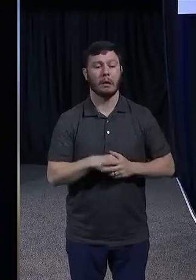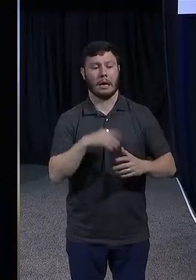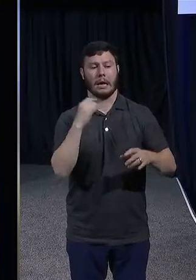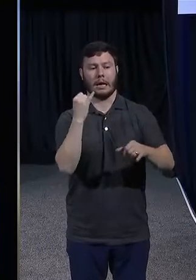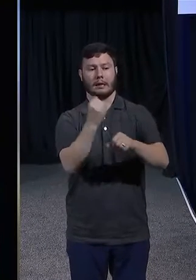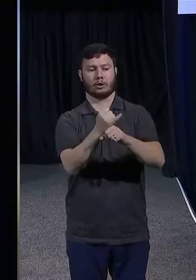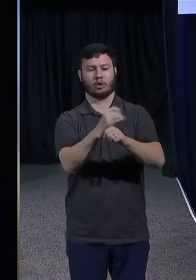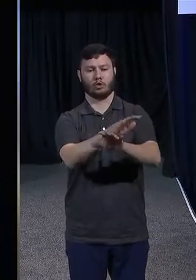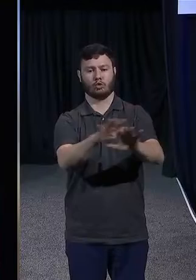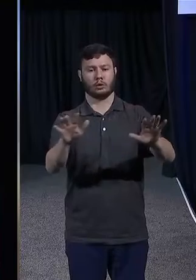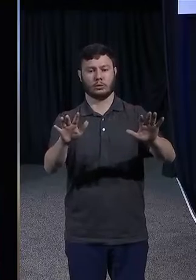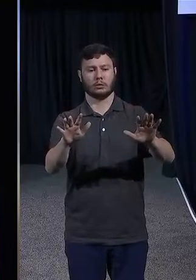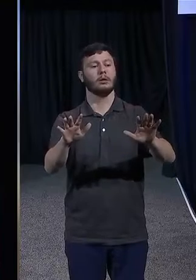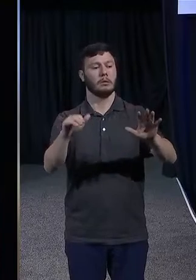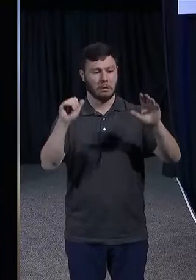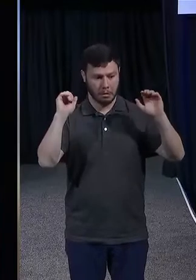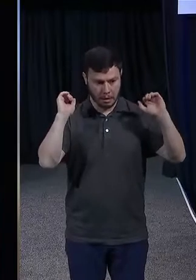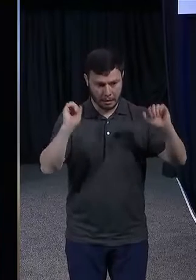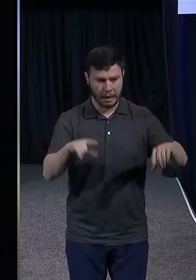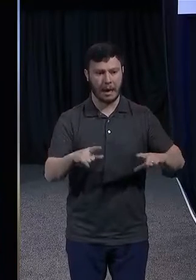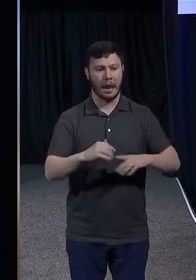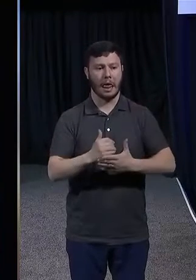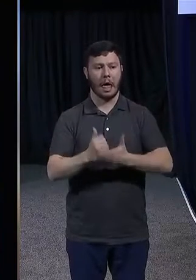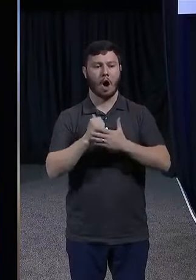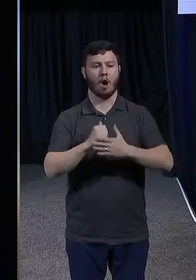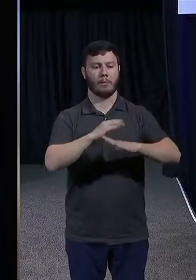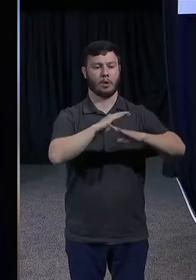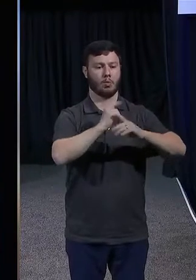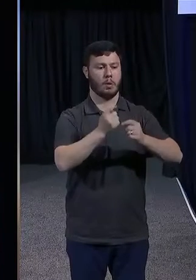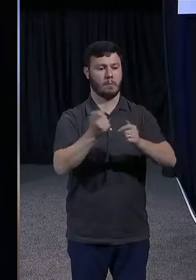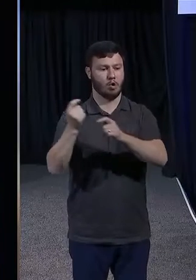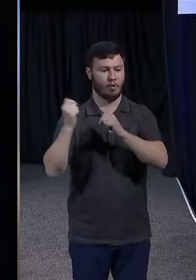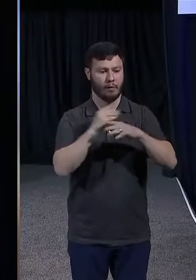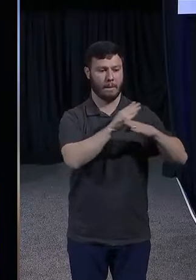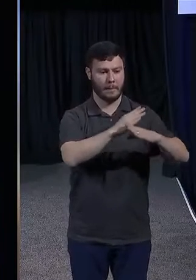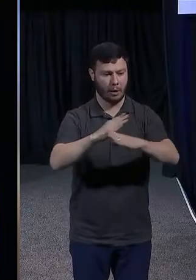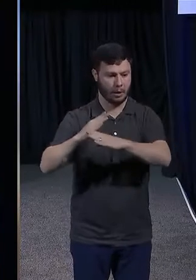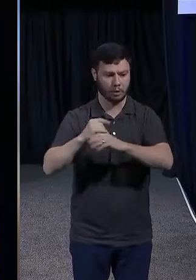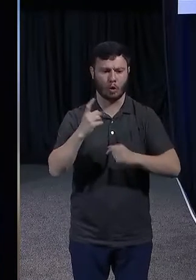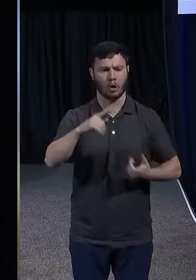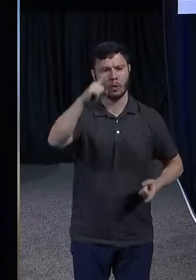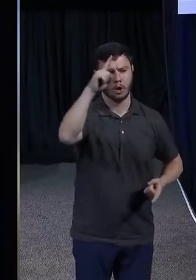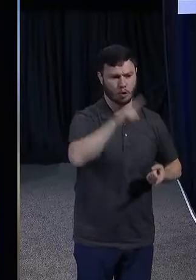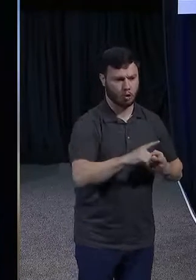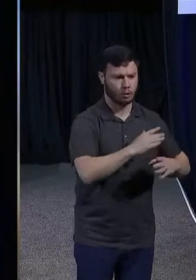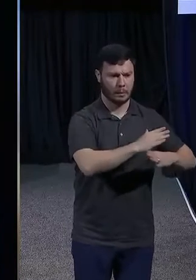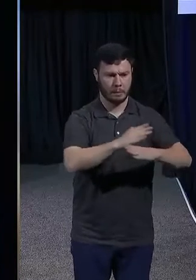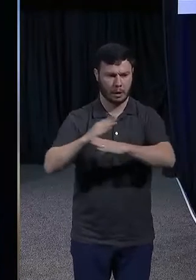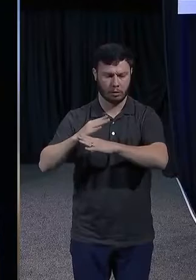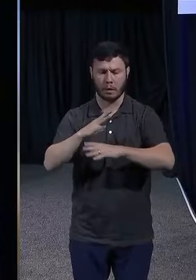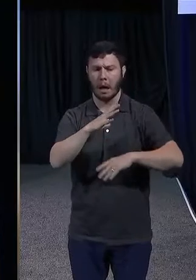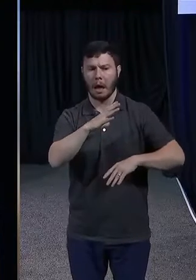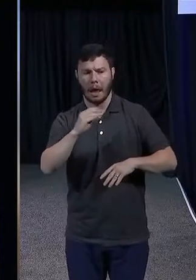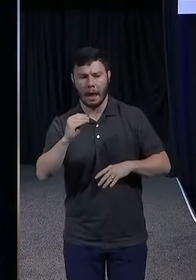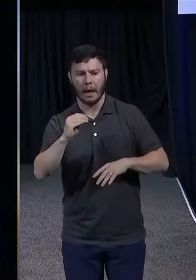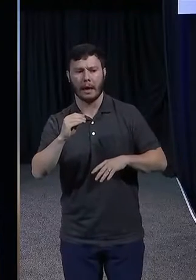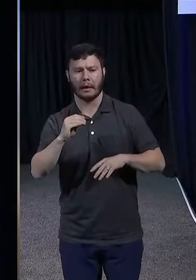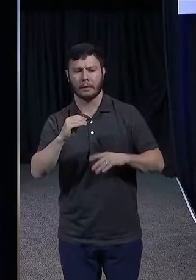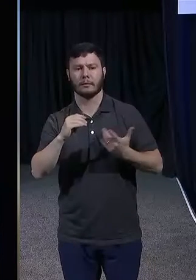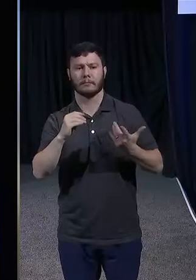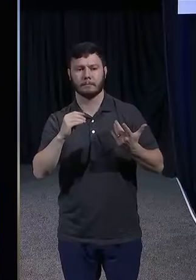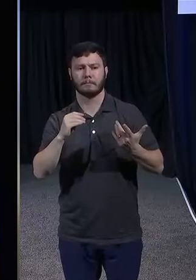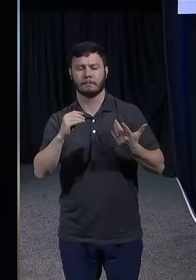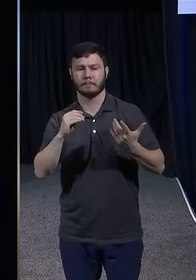institutions can do a lot to eliminate barriers, or at least reduce barriers, as well as do affirmative